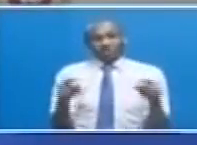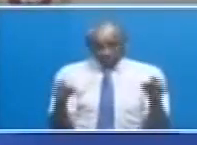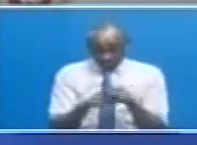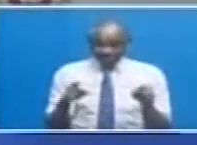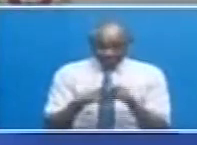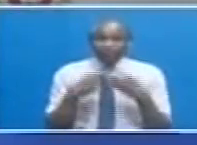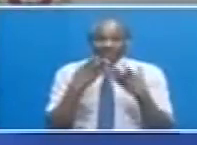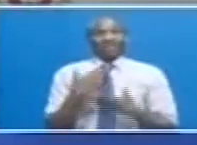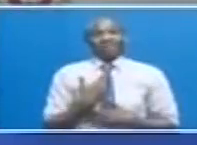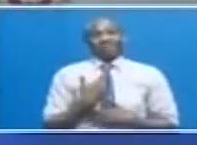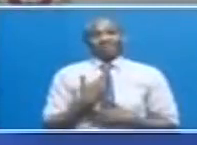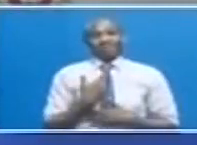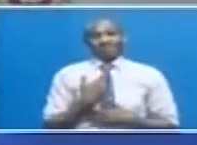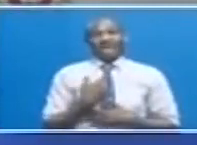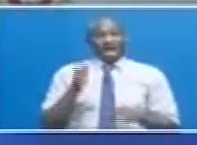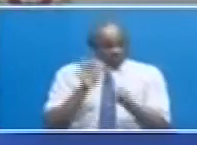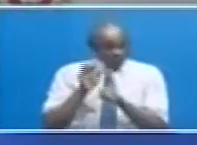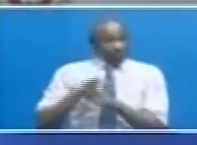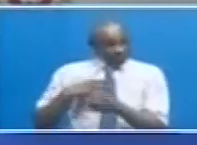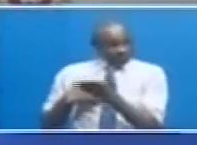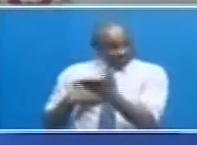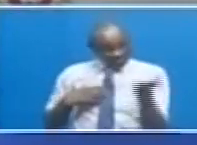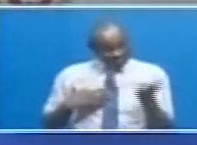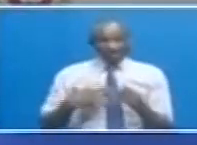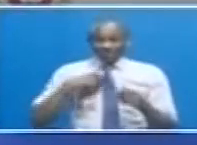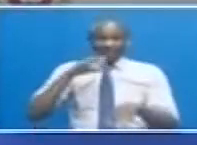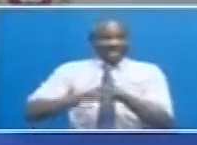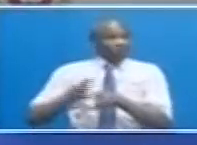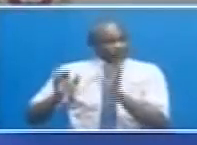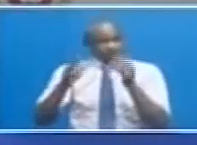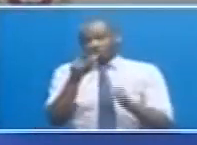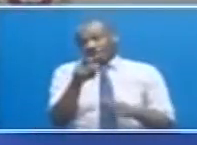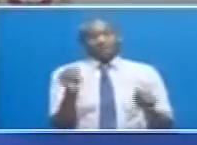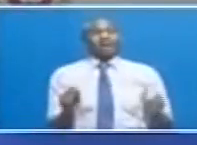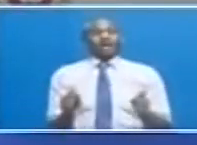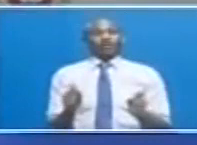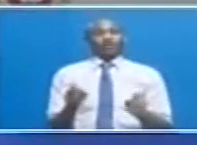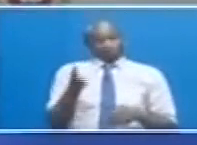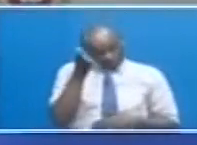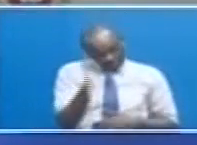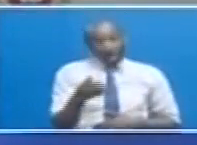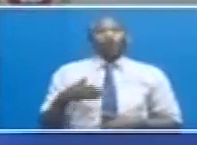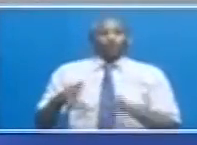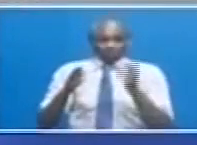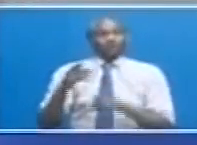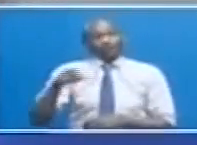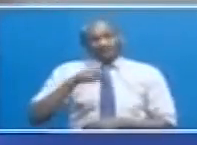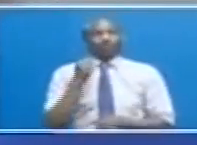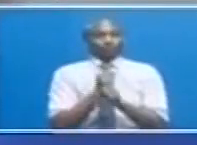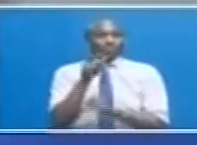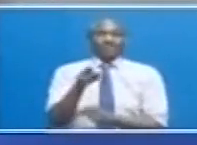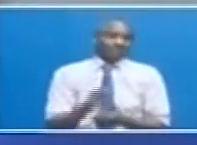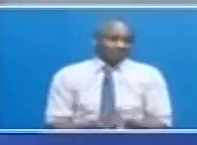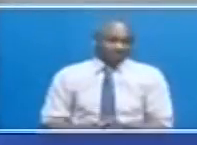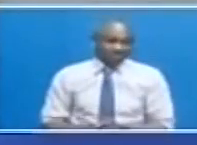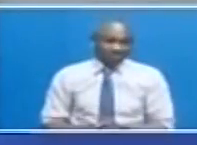in the same breath. There's a lot of guys that never get the opportunity to play at the highest level, and it's just another opportunity for the boys. Definitely the